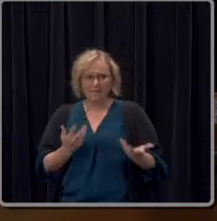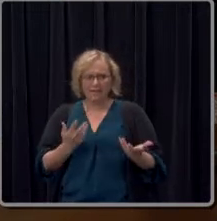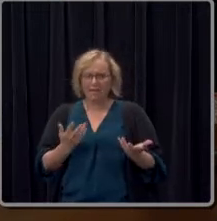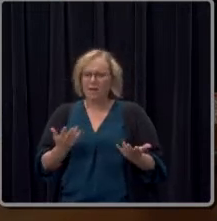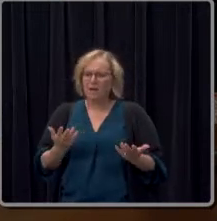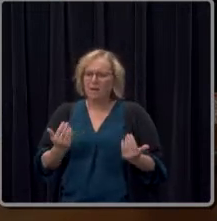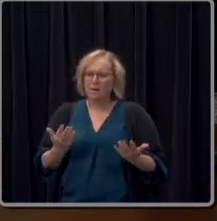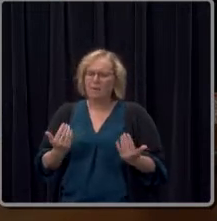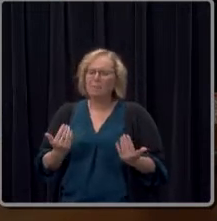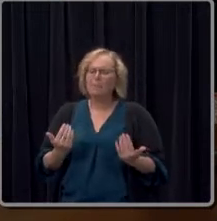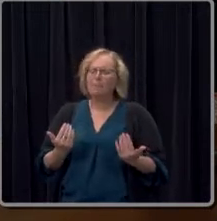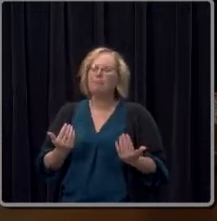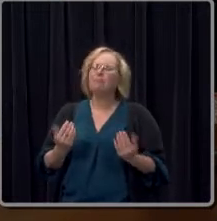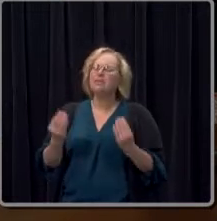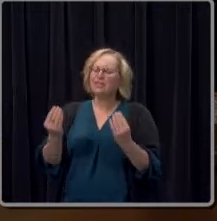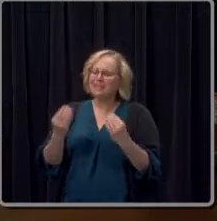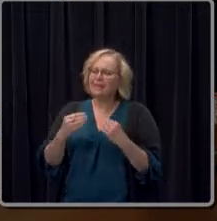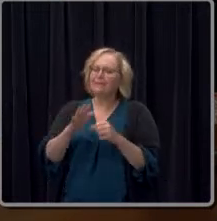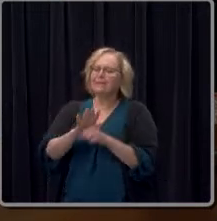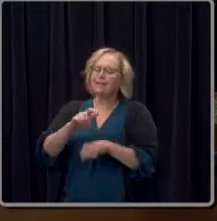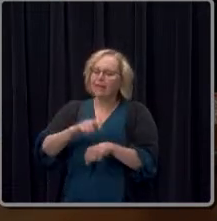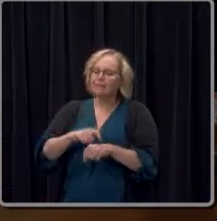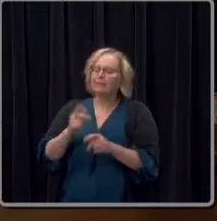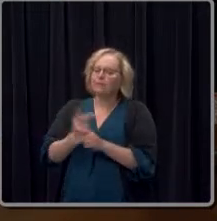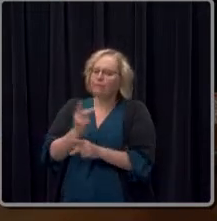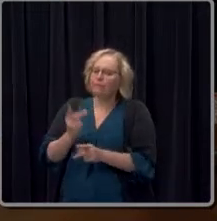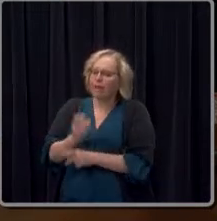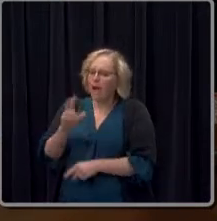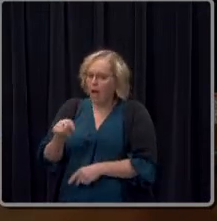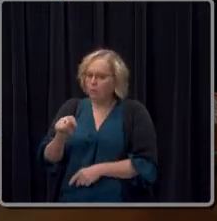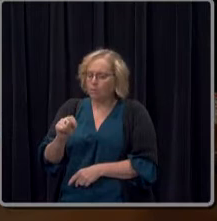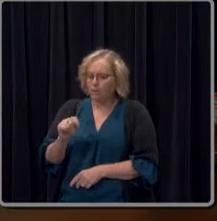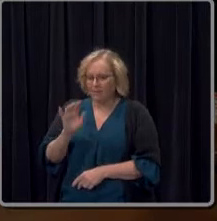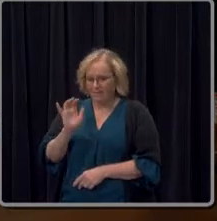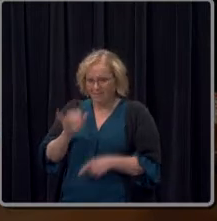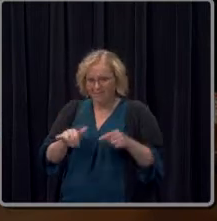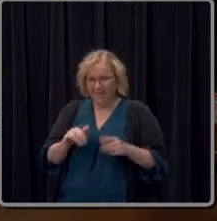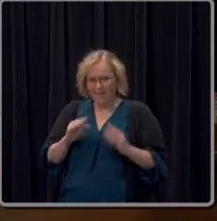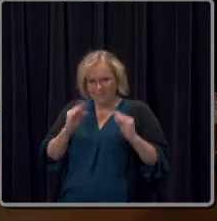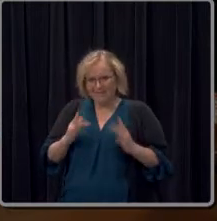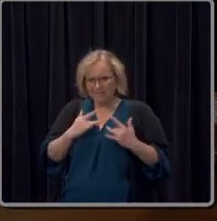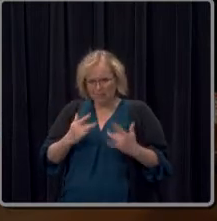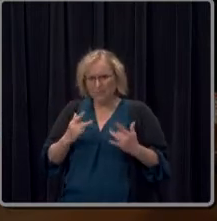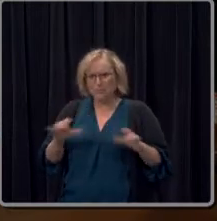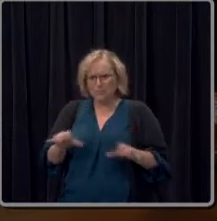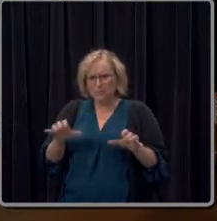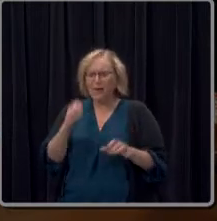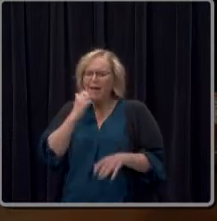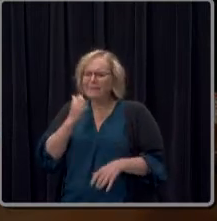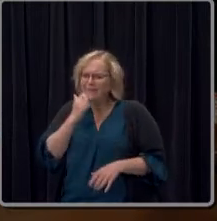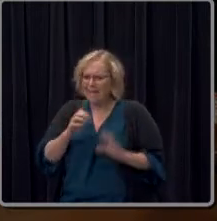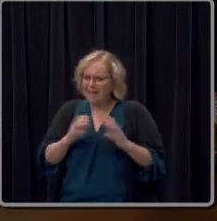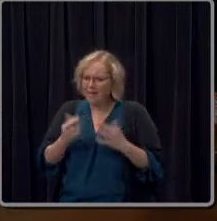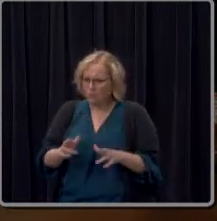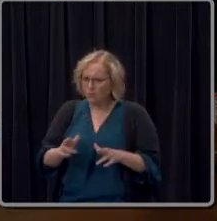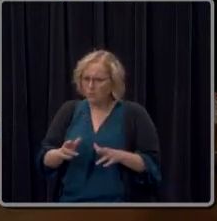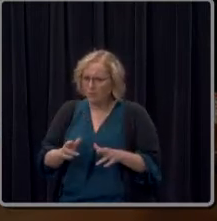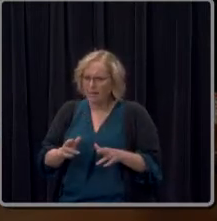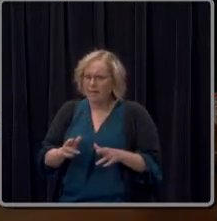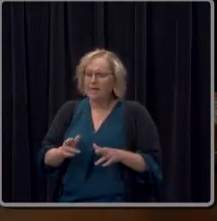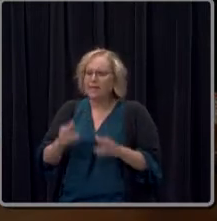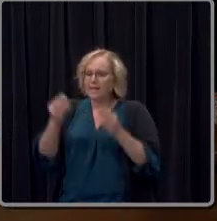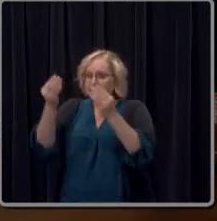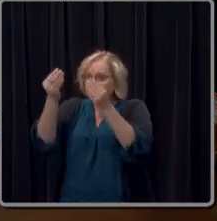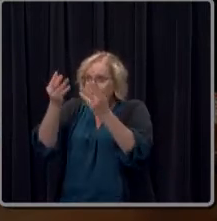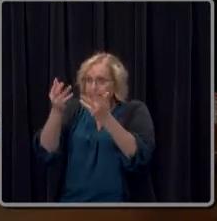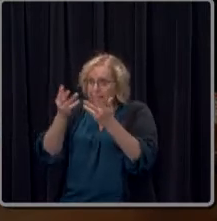give us enough time to figure it out. That's what teachers do every day in the classroom. With given the information, what